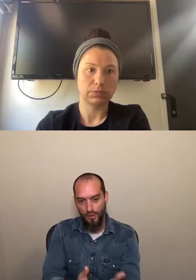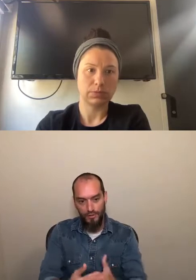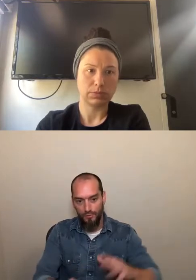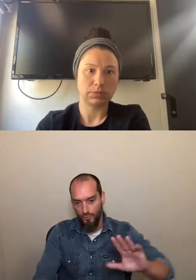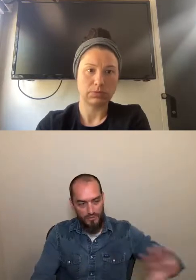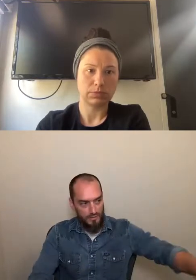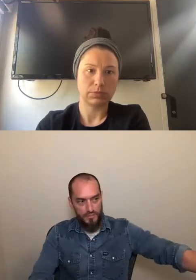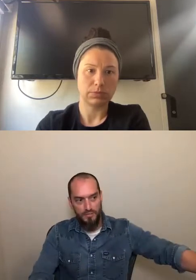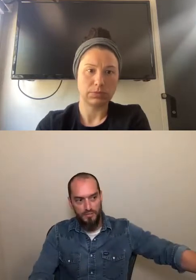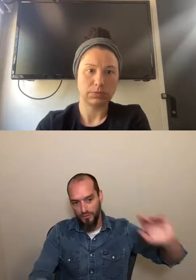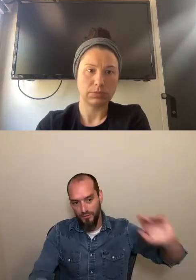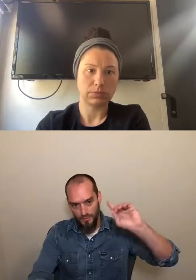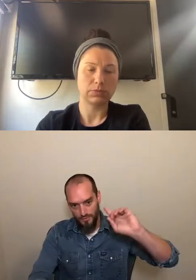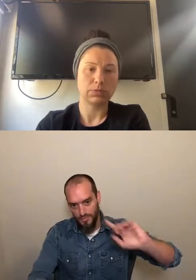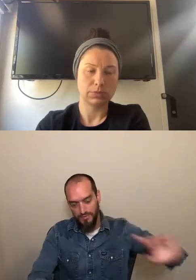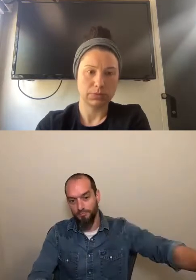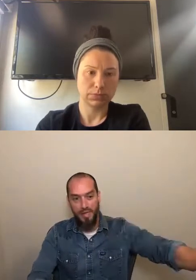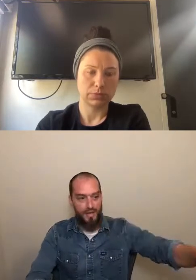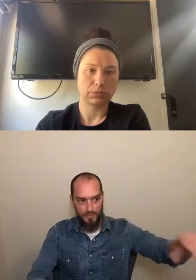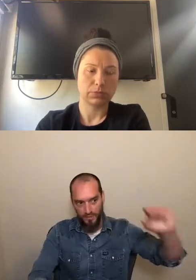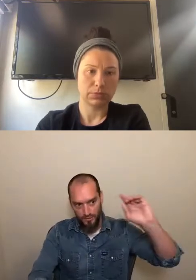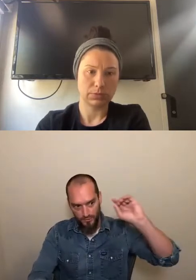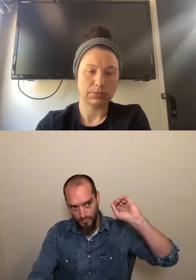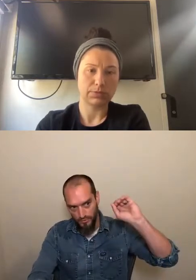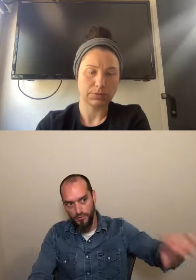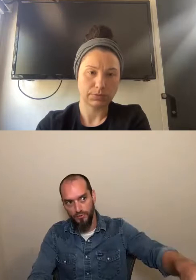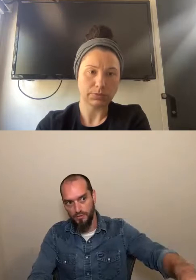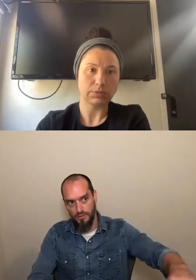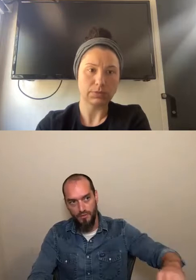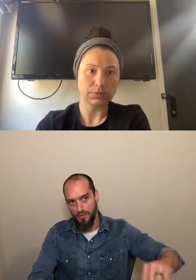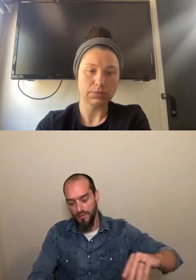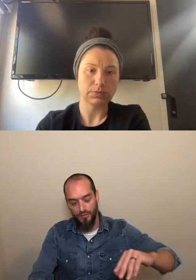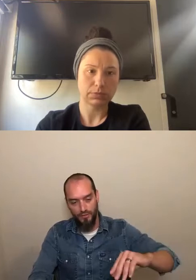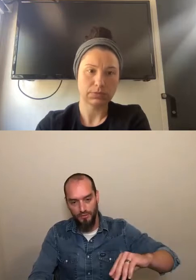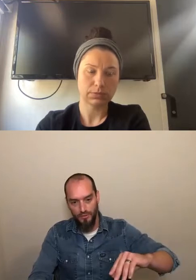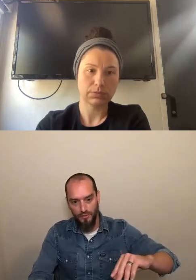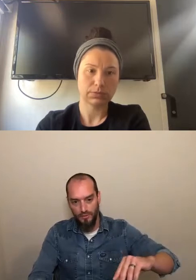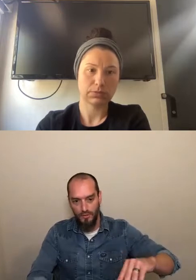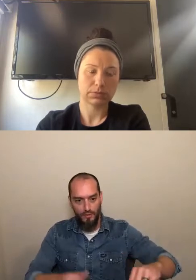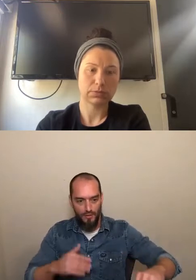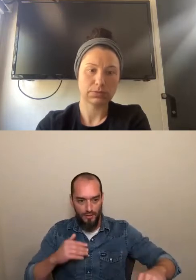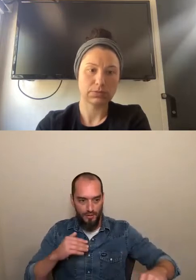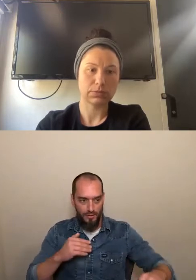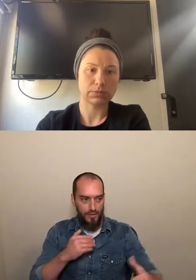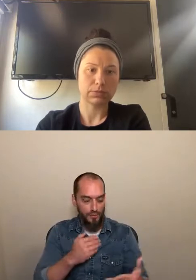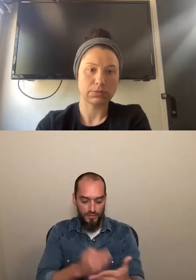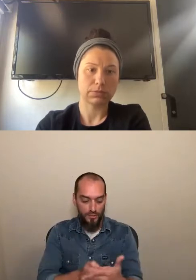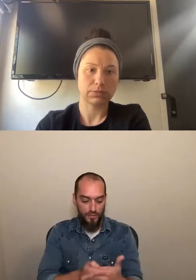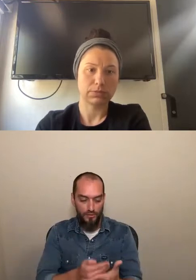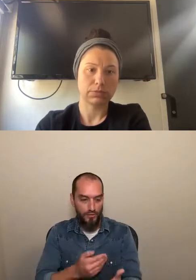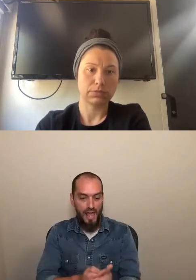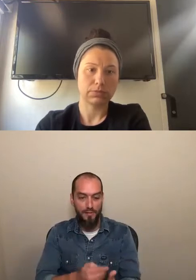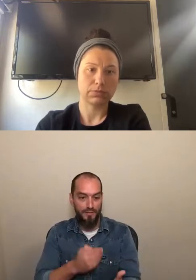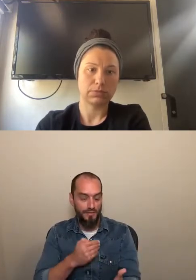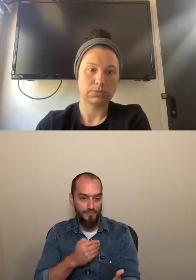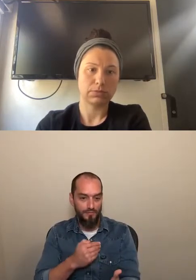we're learning, what does this inspector do? This bad inspector do? This builder's inspector do? And so I start to